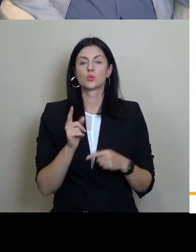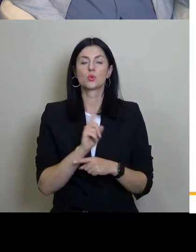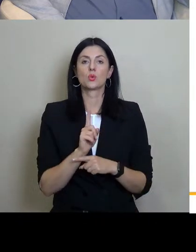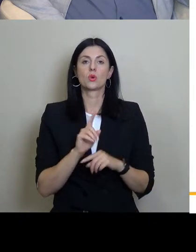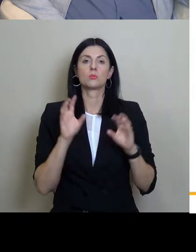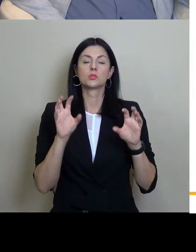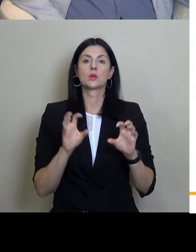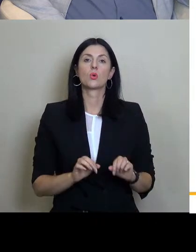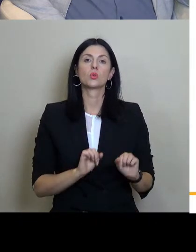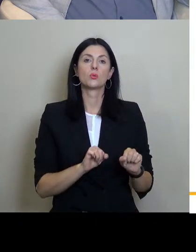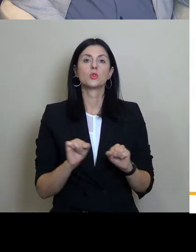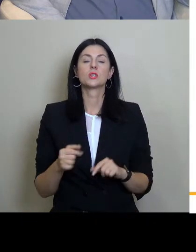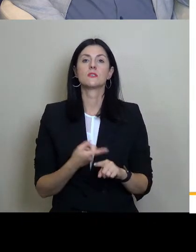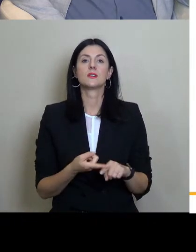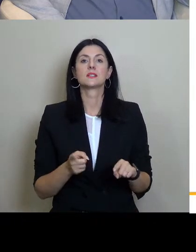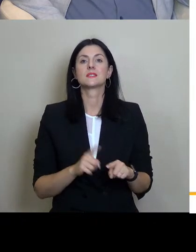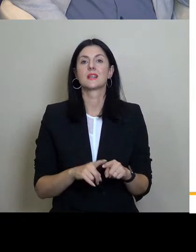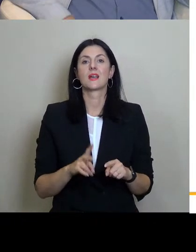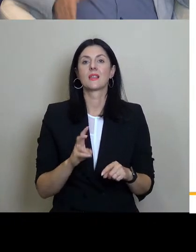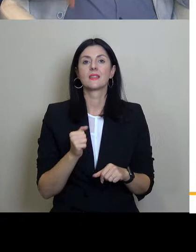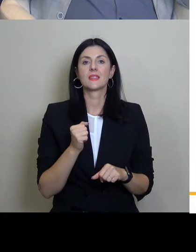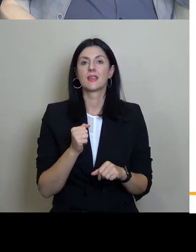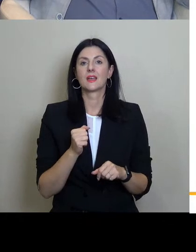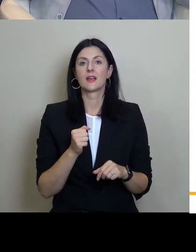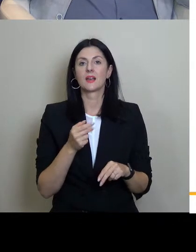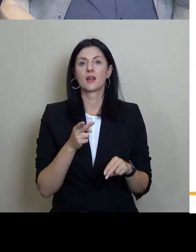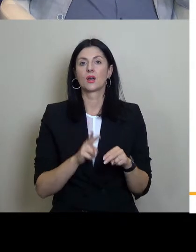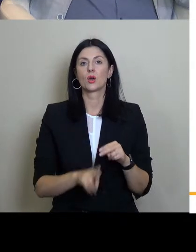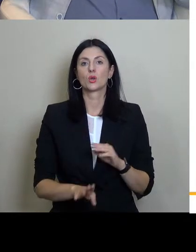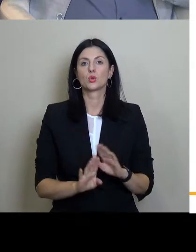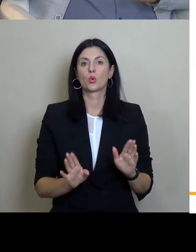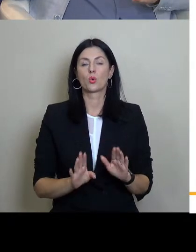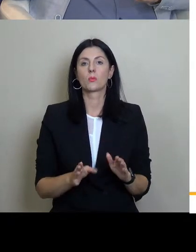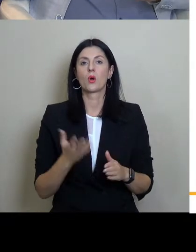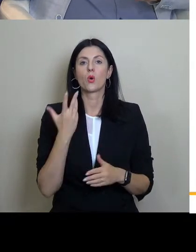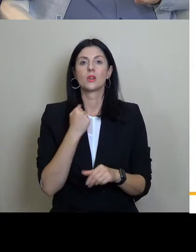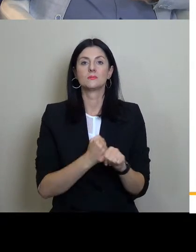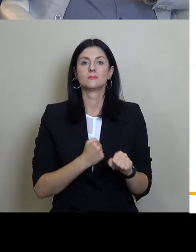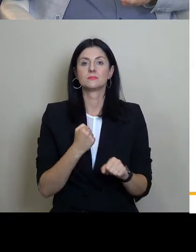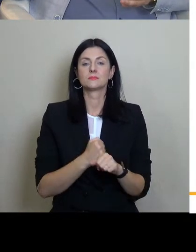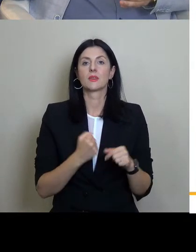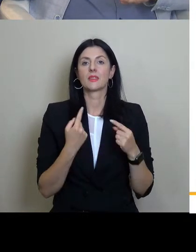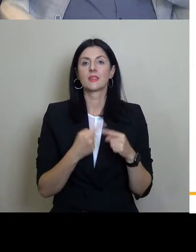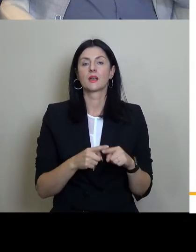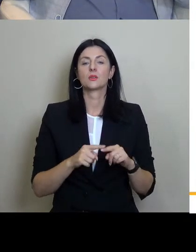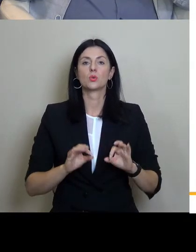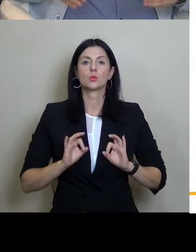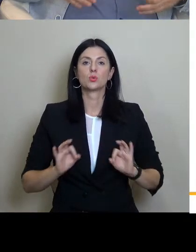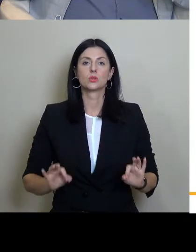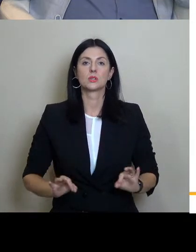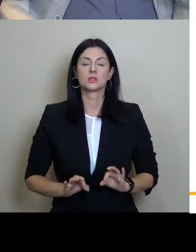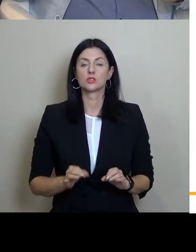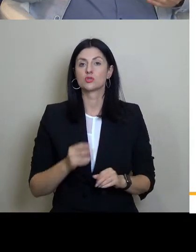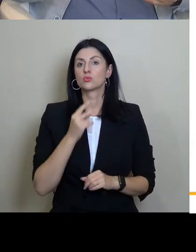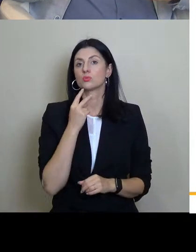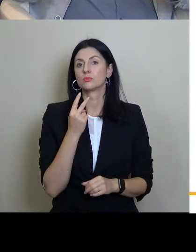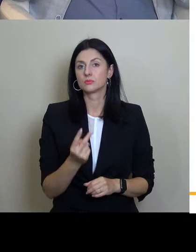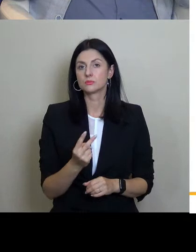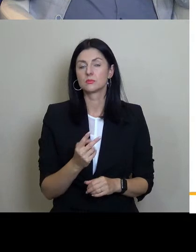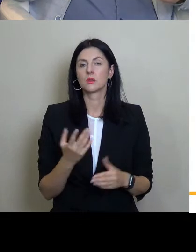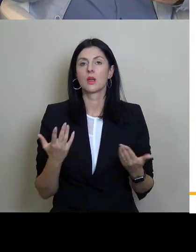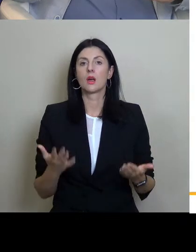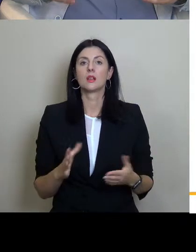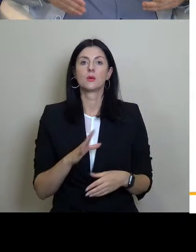this reference was made to the legal provisions that were missing. So I think that was the